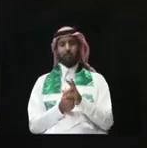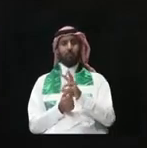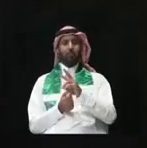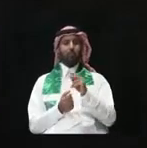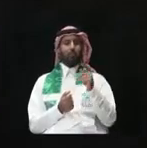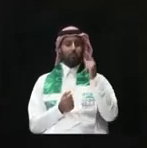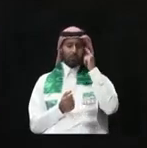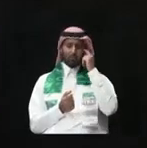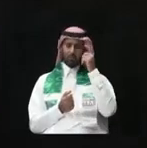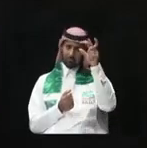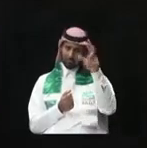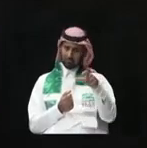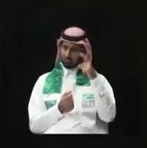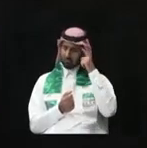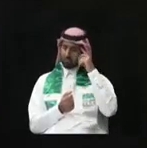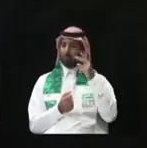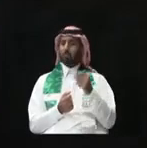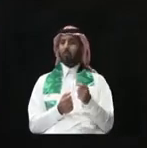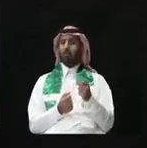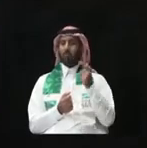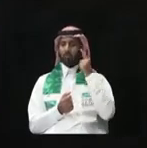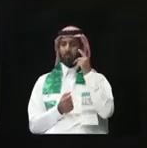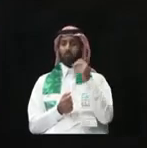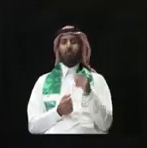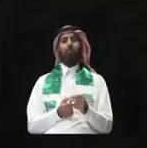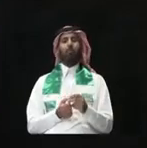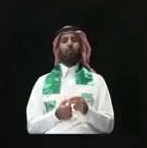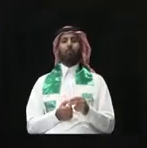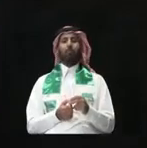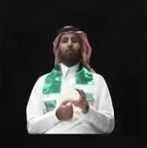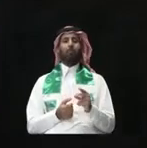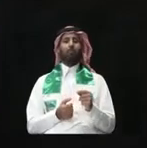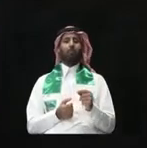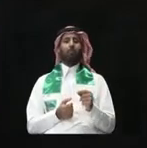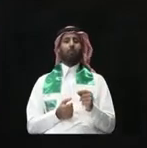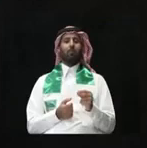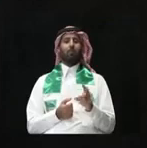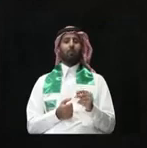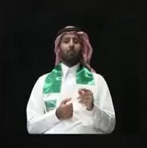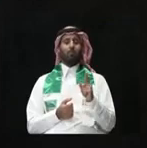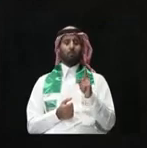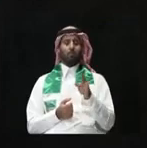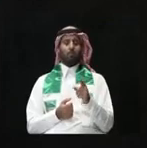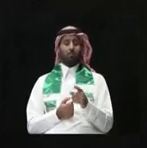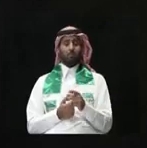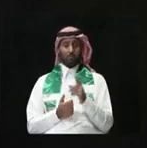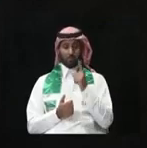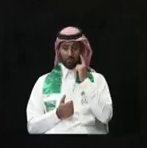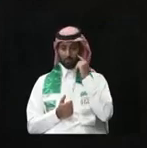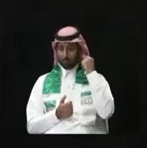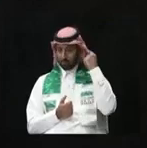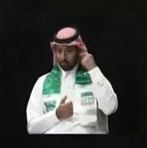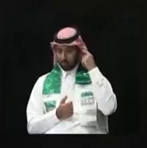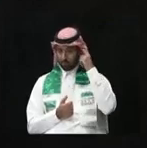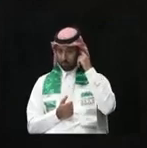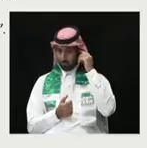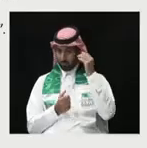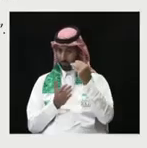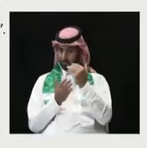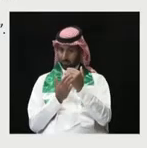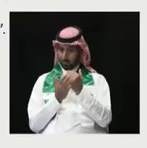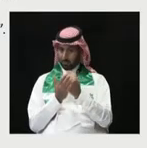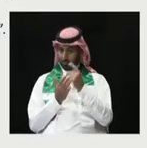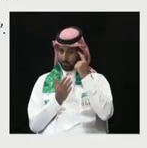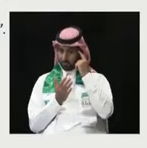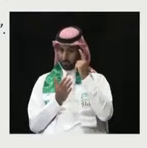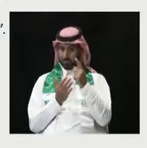So, personal preference. Okay, now what we're going to do here, you will listen to a text, and